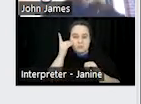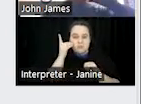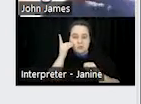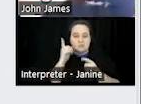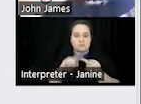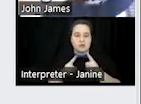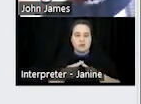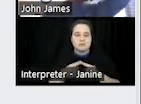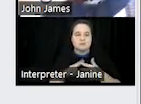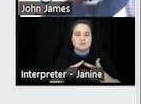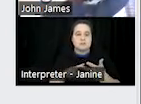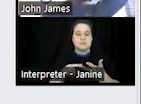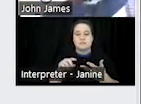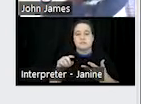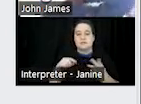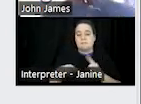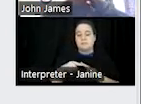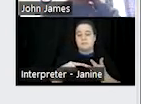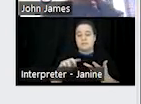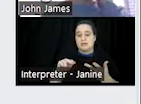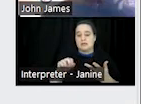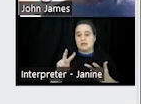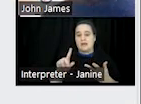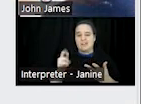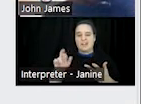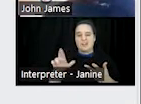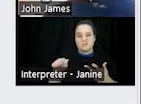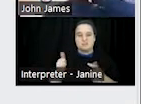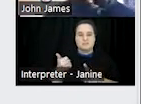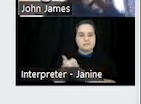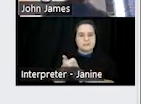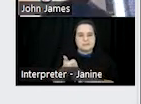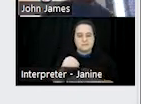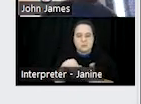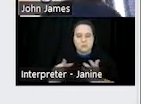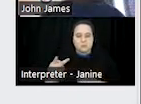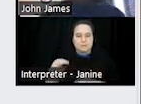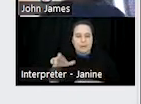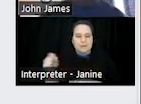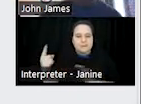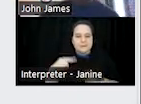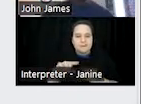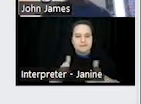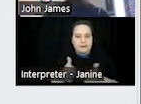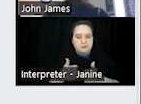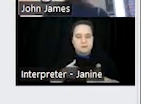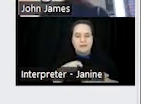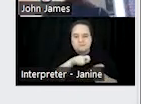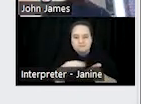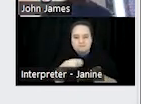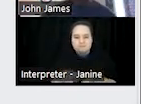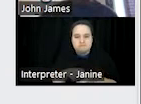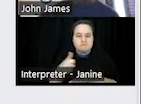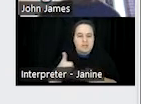that come to class with me and take notes for me and help me with like homework and stuff. And then my teachers here at the